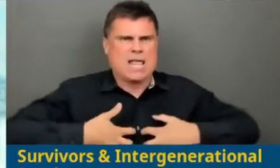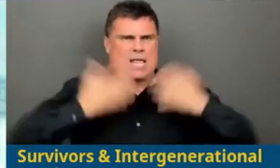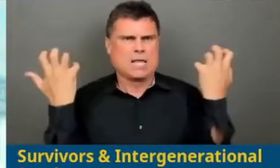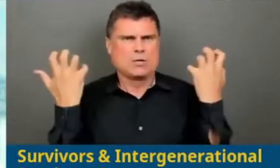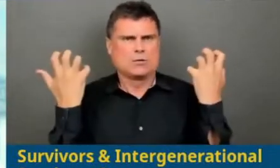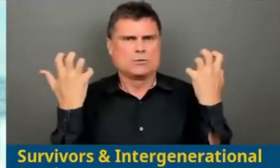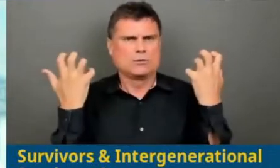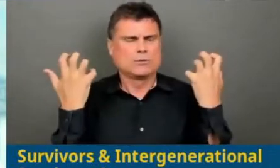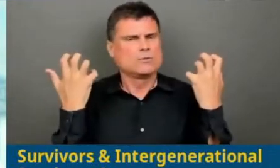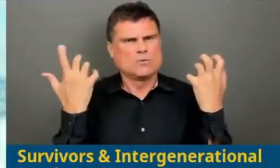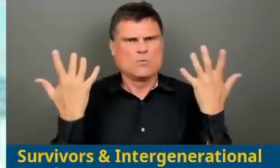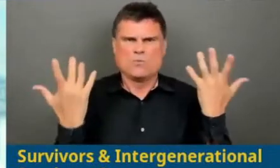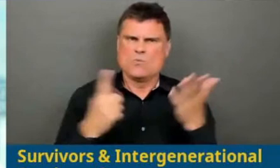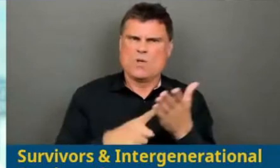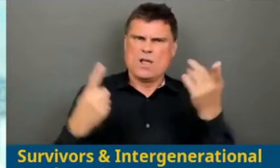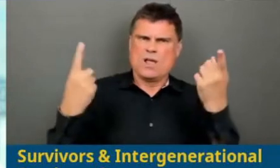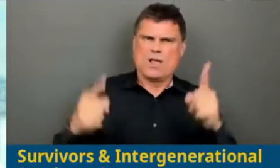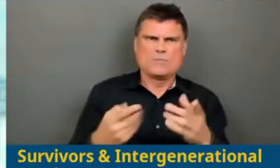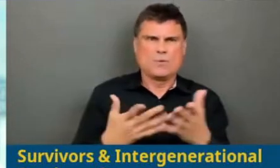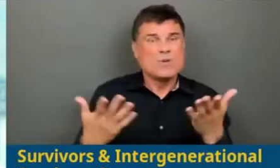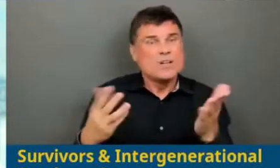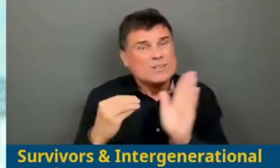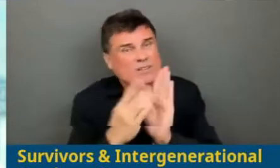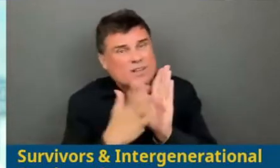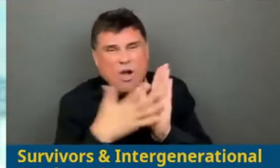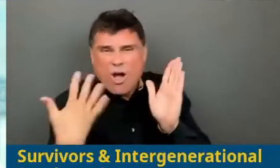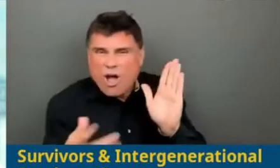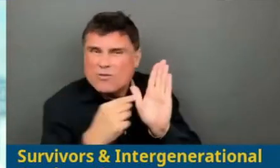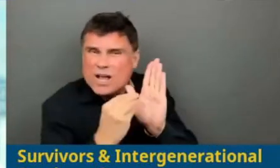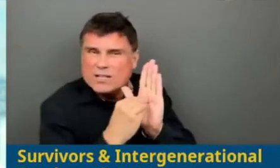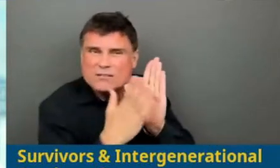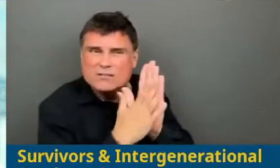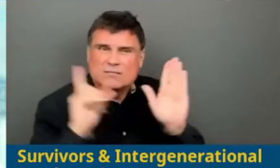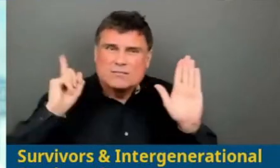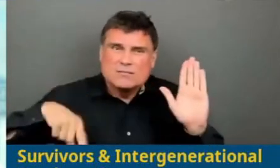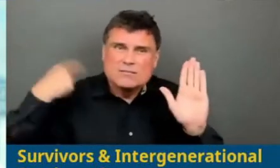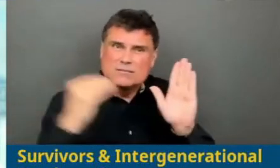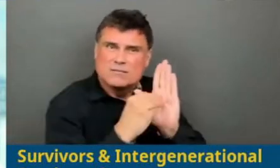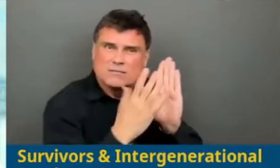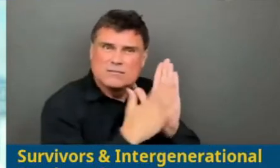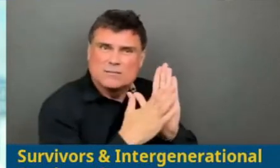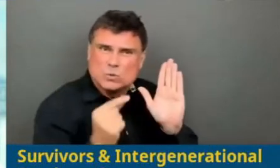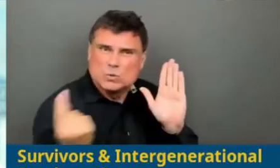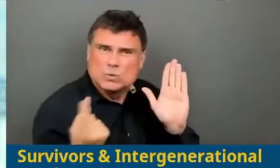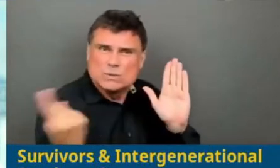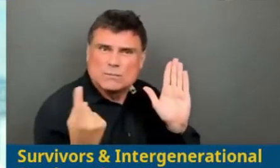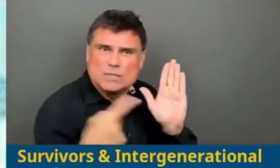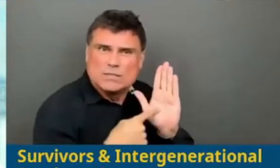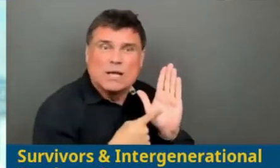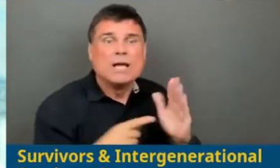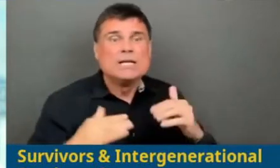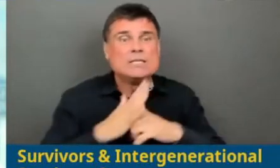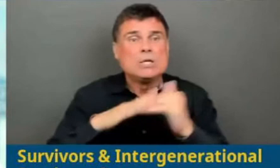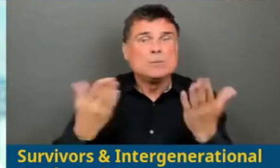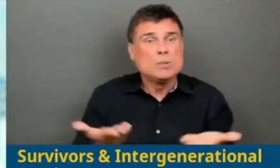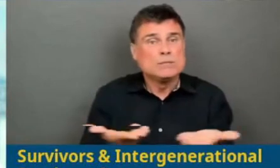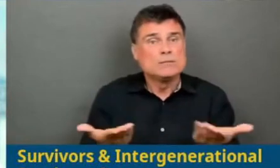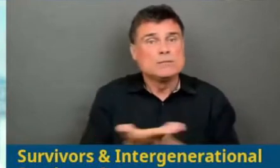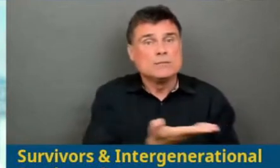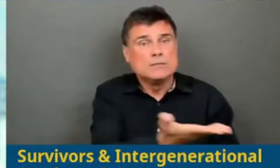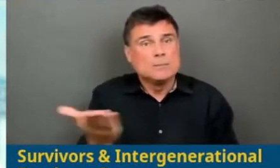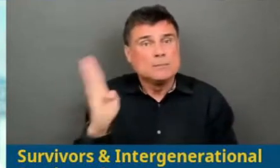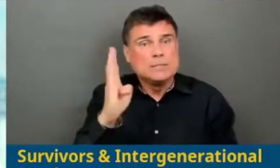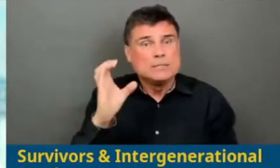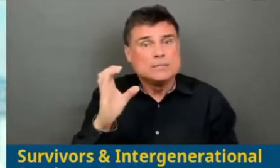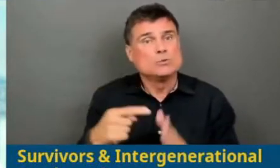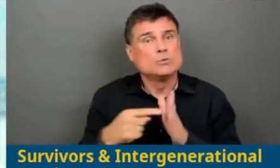the TRC documented as well so well. But First Nation communities in British Columbia are meeting this with resilience,